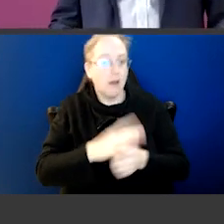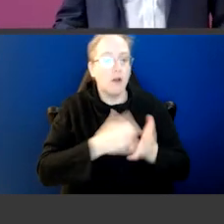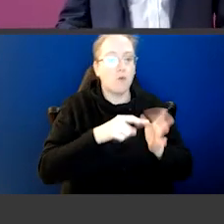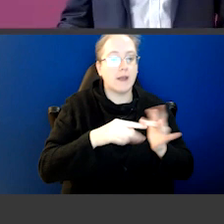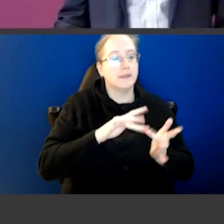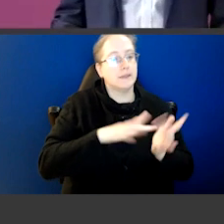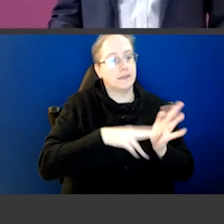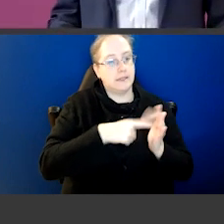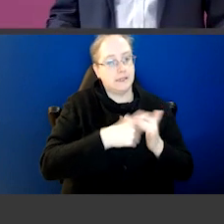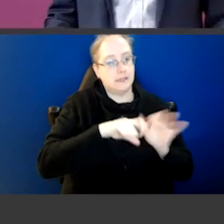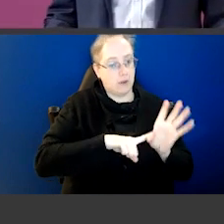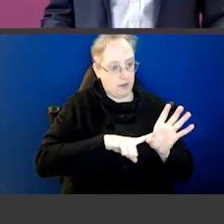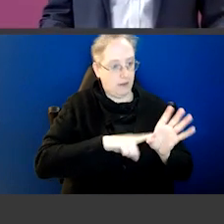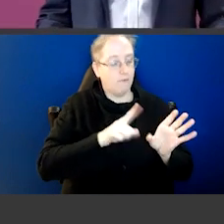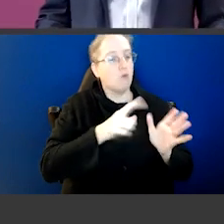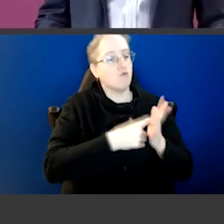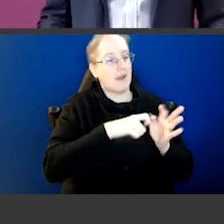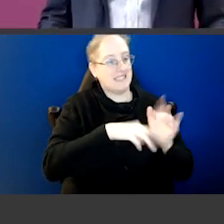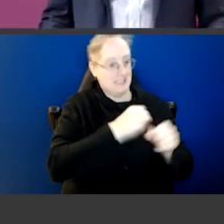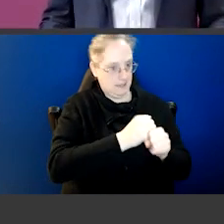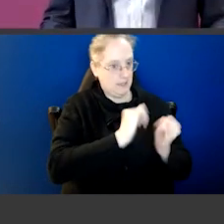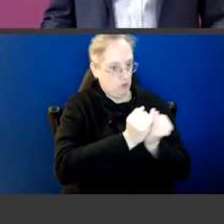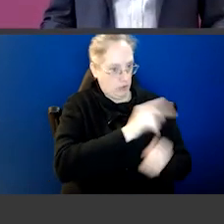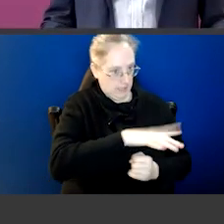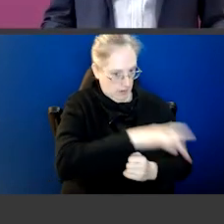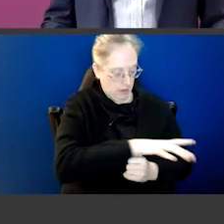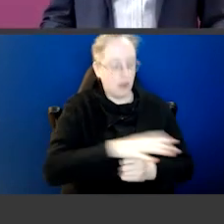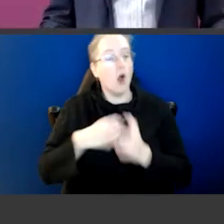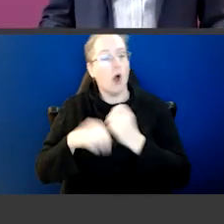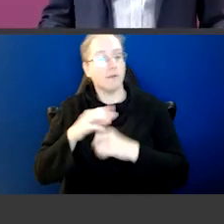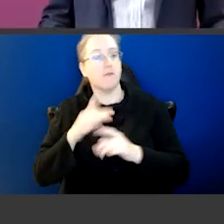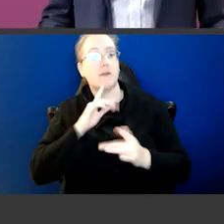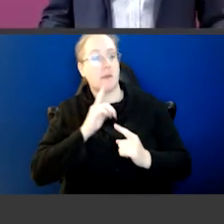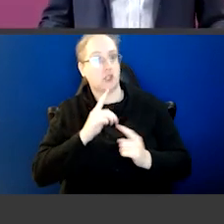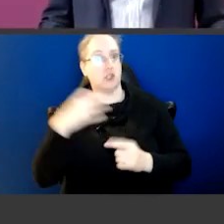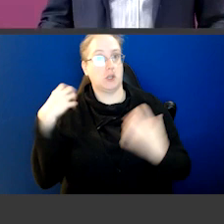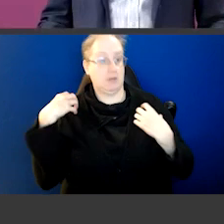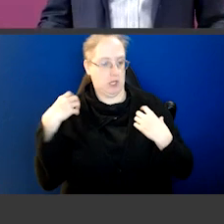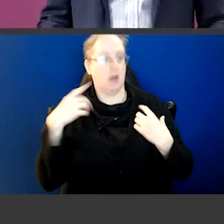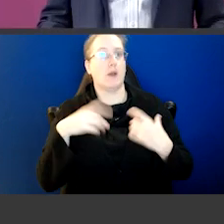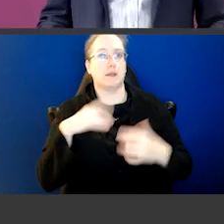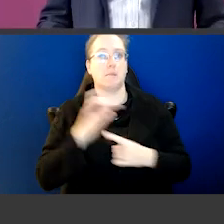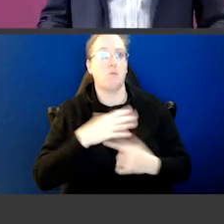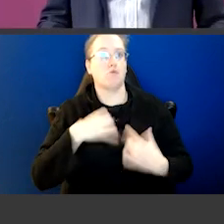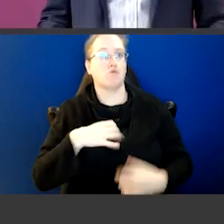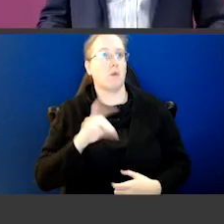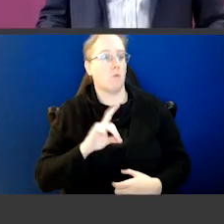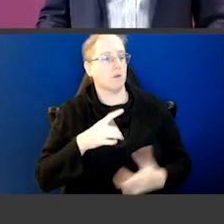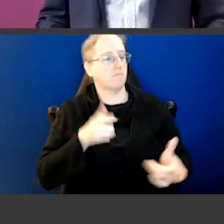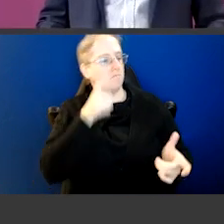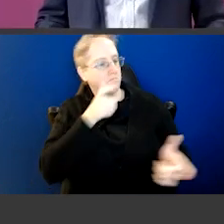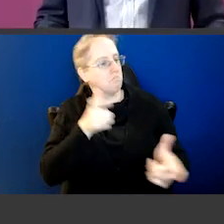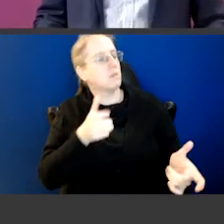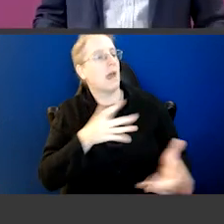specific responsibility for the racing industry, and the Office of the Information Commissioner, who has a very important role in regulating how the public